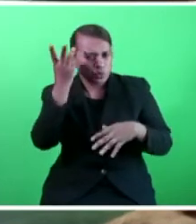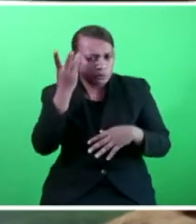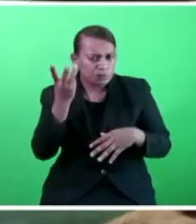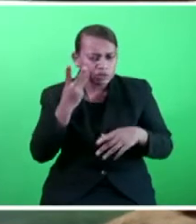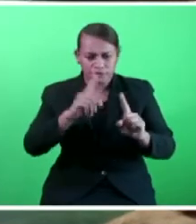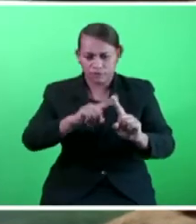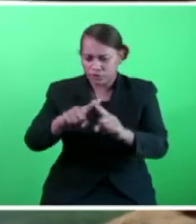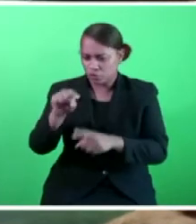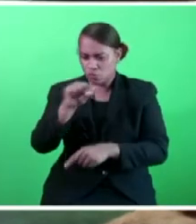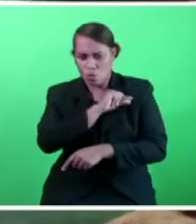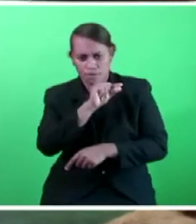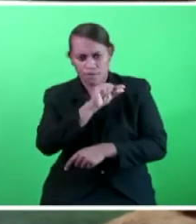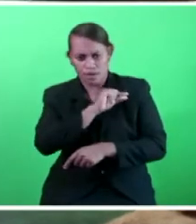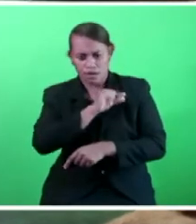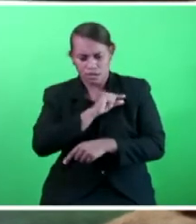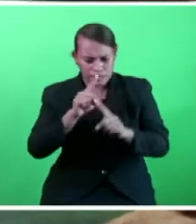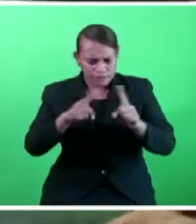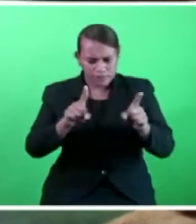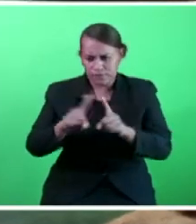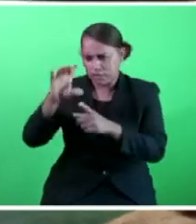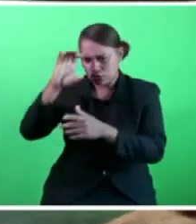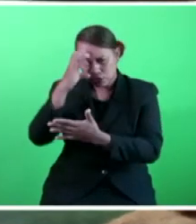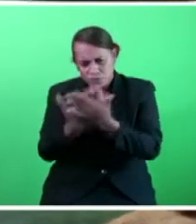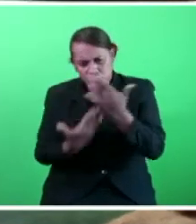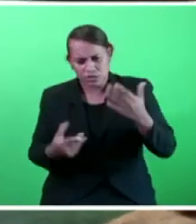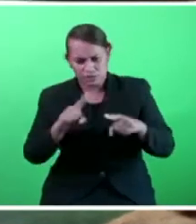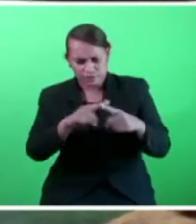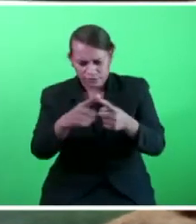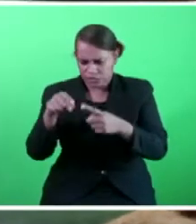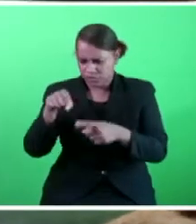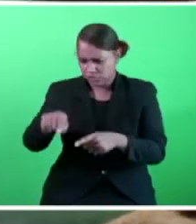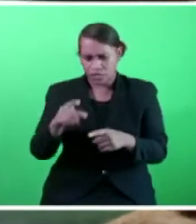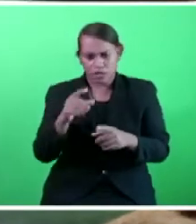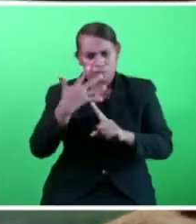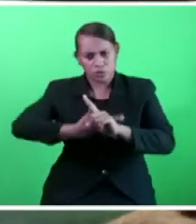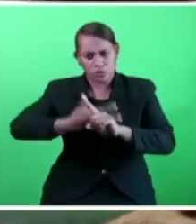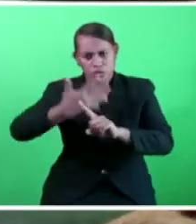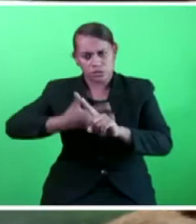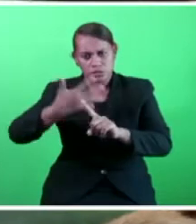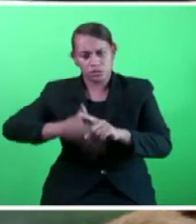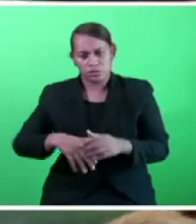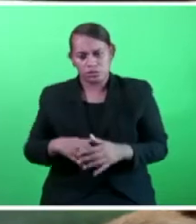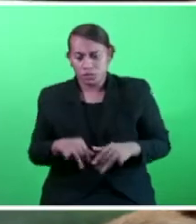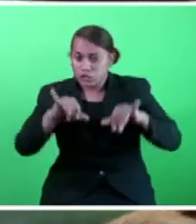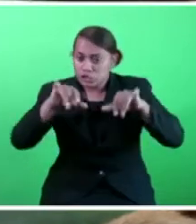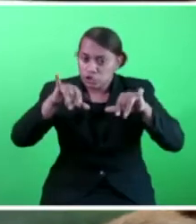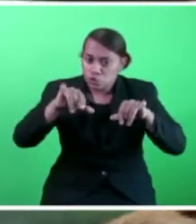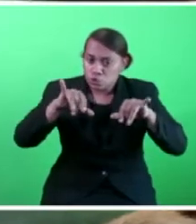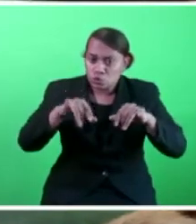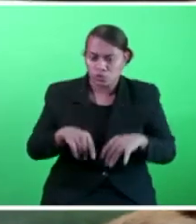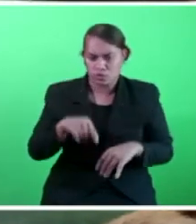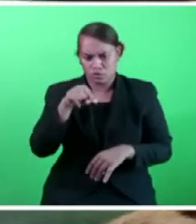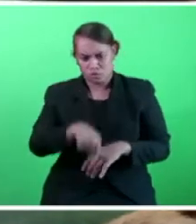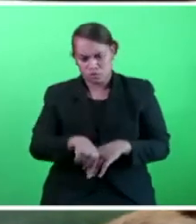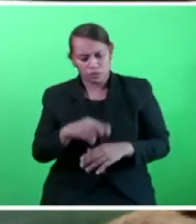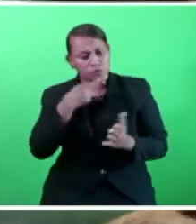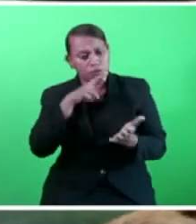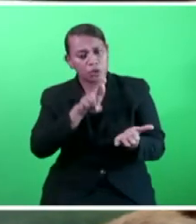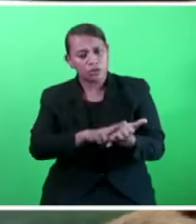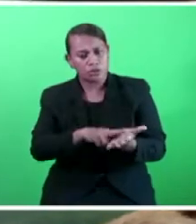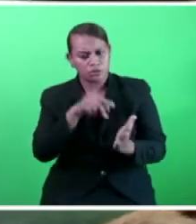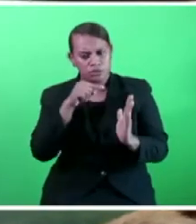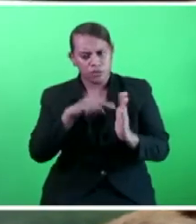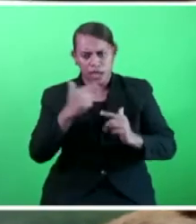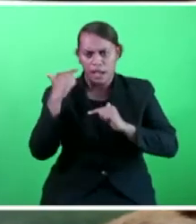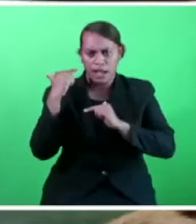and from different backgrounds. The issues with the OMRS guideline were limited to procedure and administration, particularly with regard to the